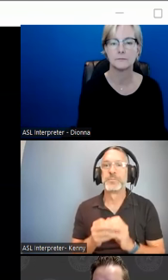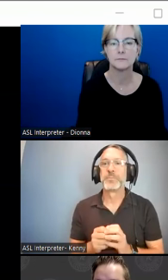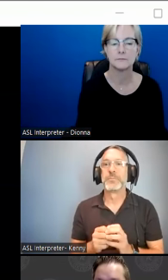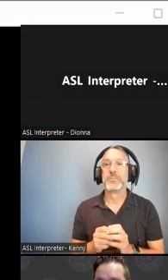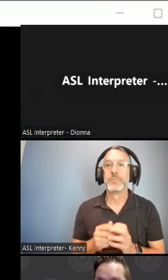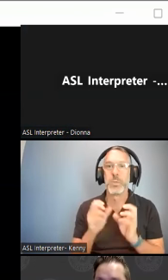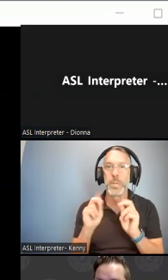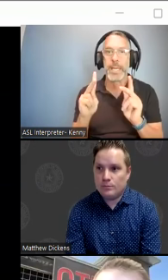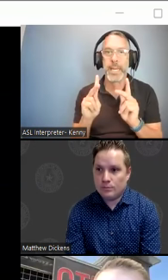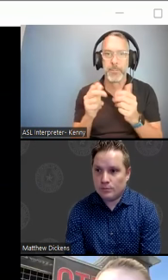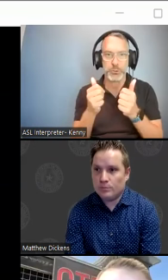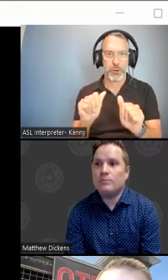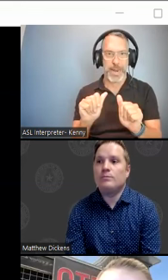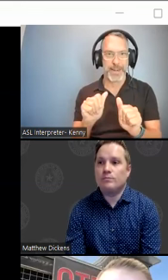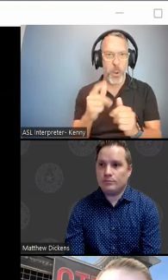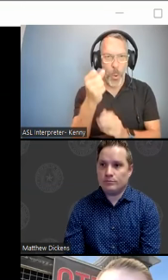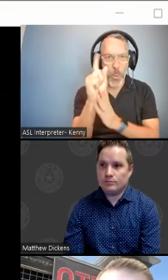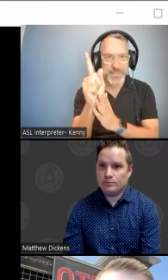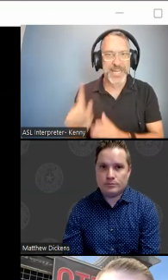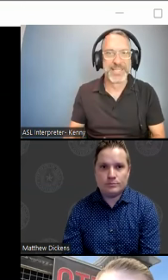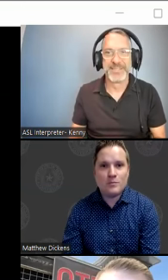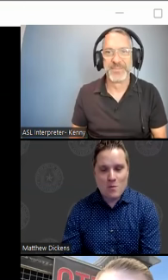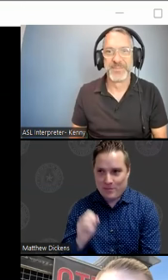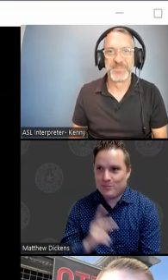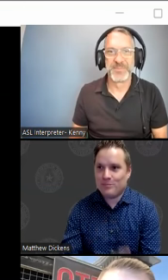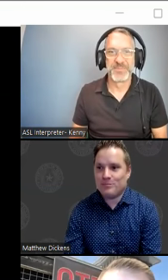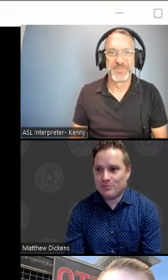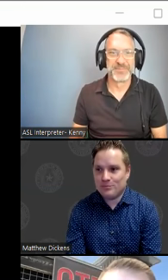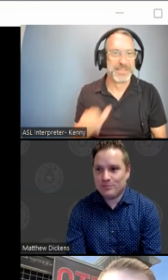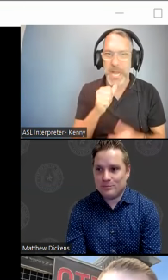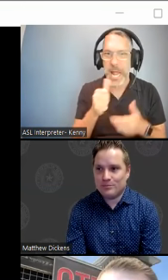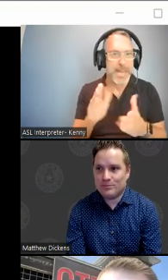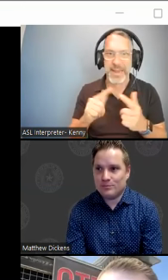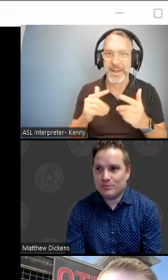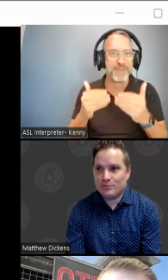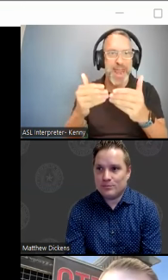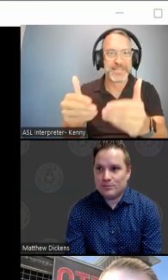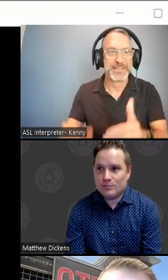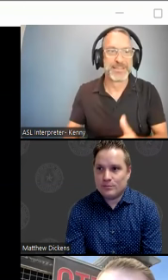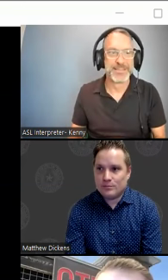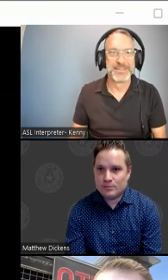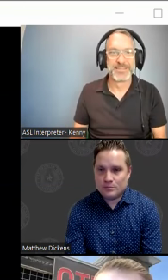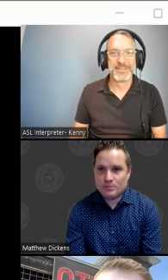Well, trying to. Hang on 1 second. It's not letting me advance them now.